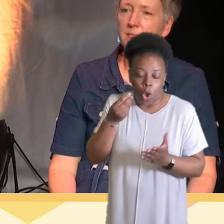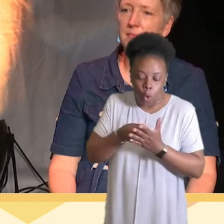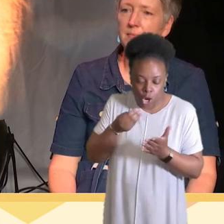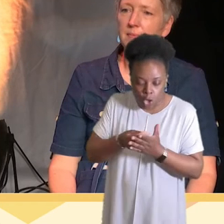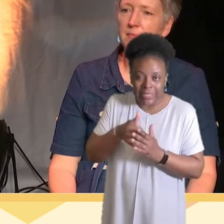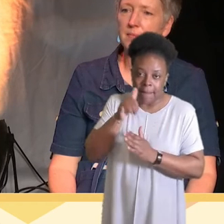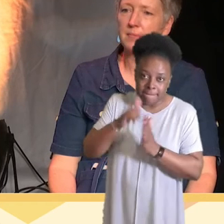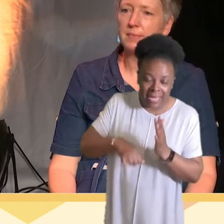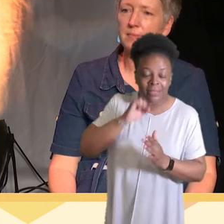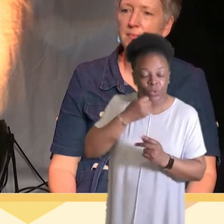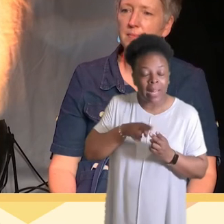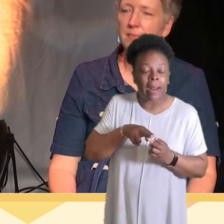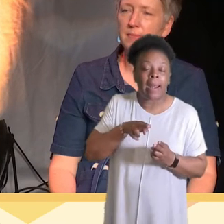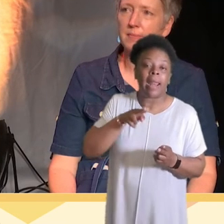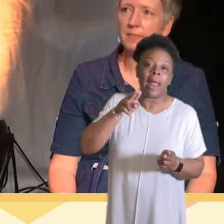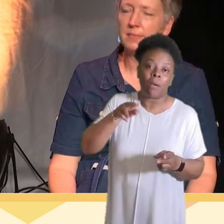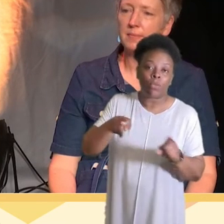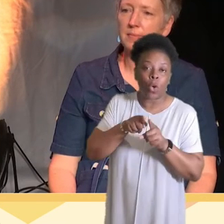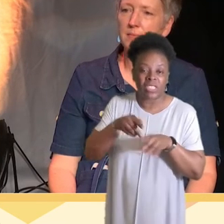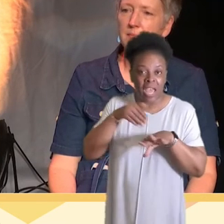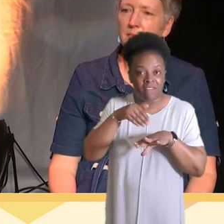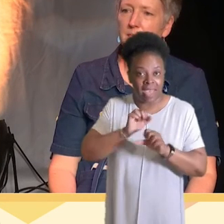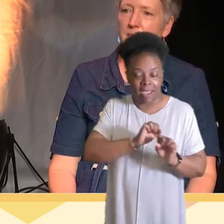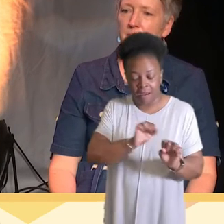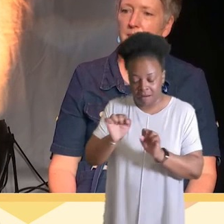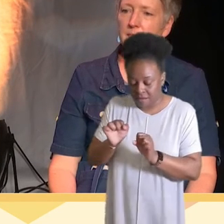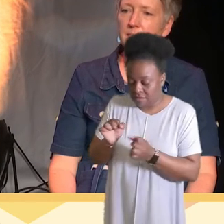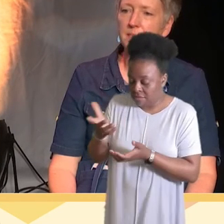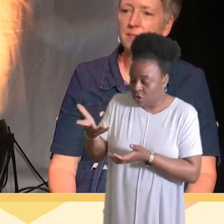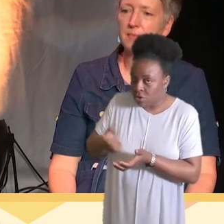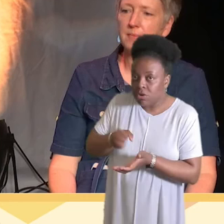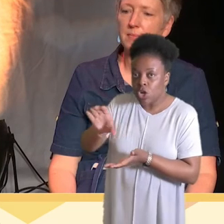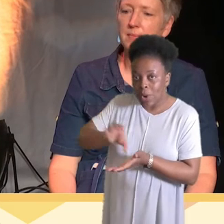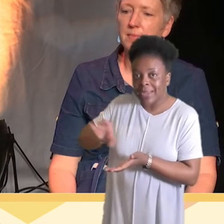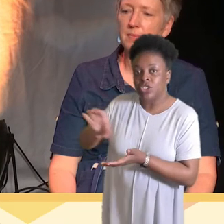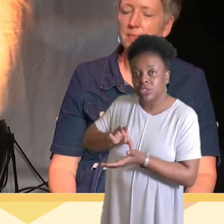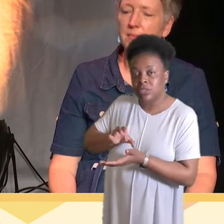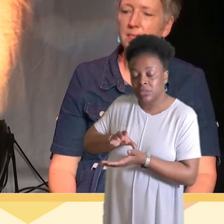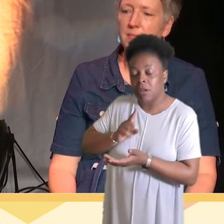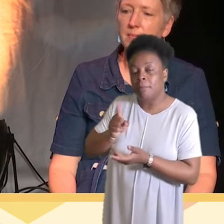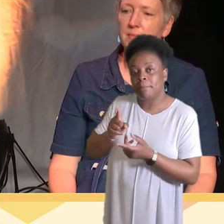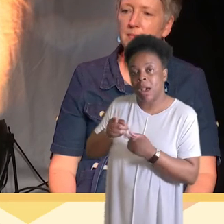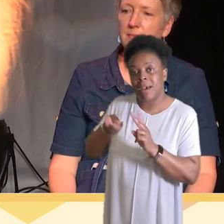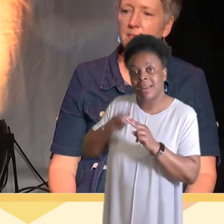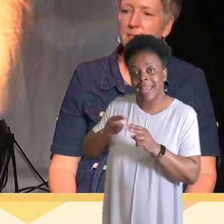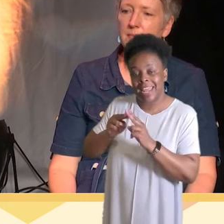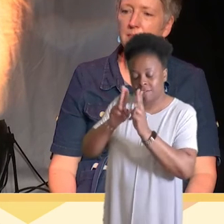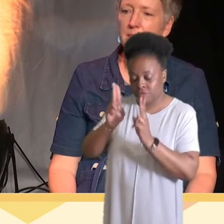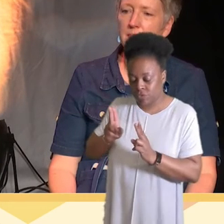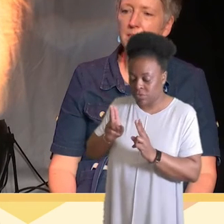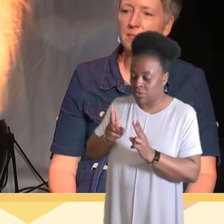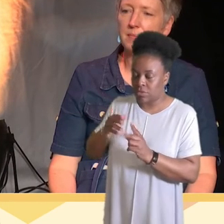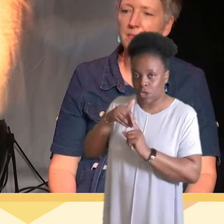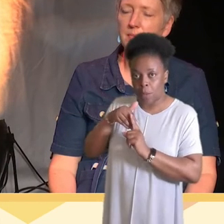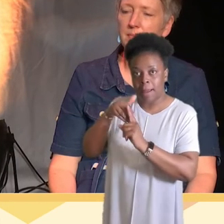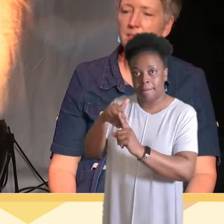more pressures to the finances if the amount raised by the Home Mission appeal doesn't increase in line with inflation.